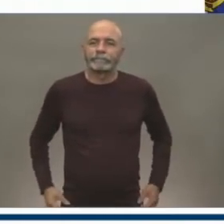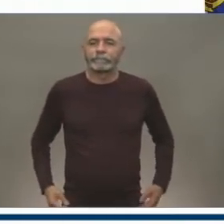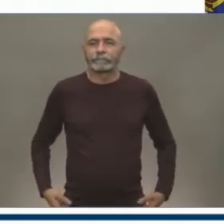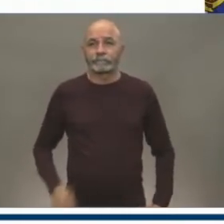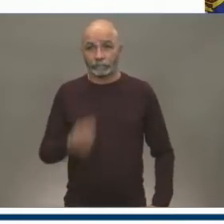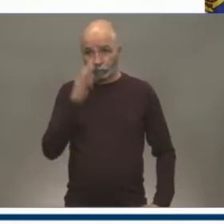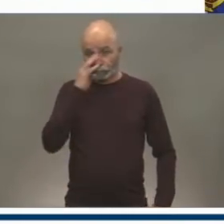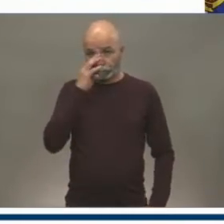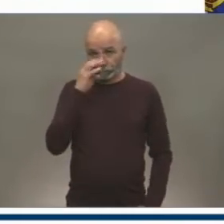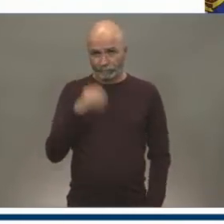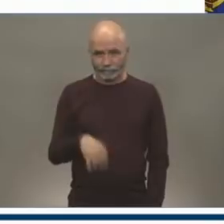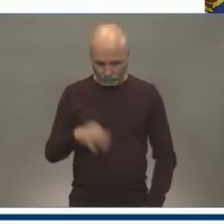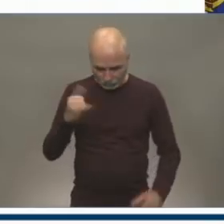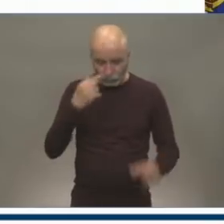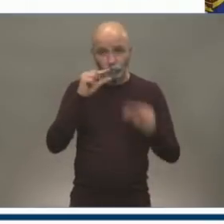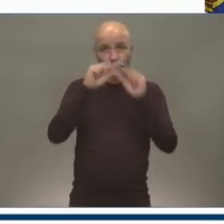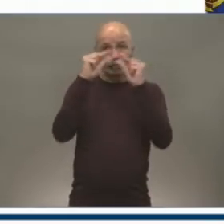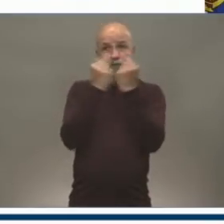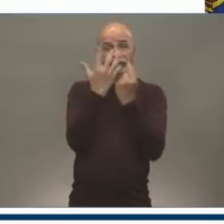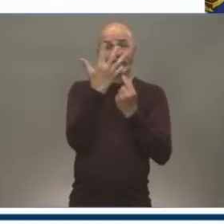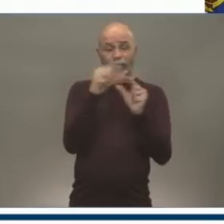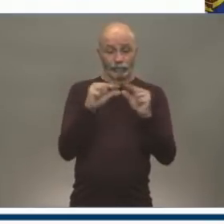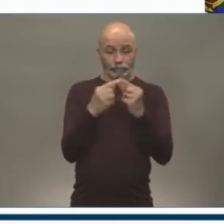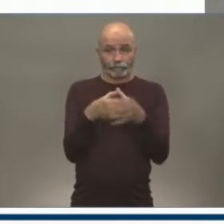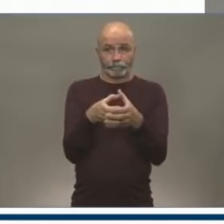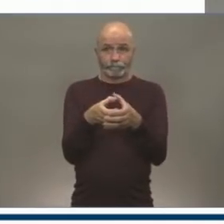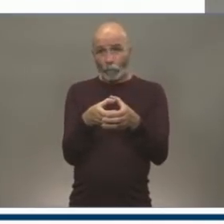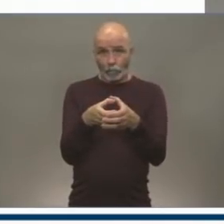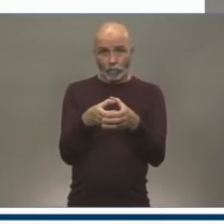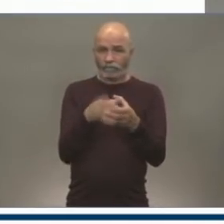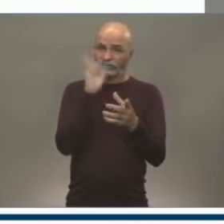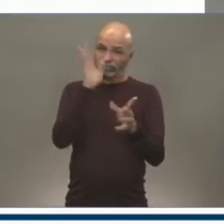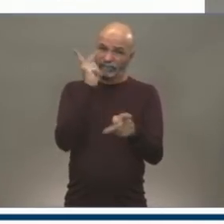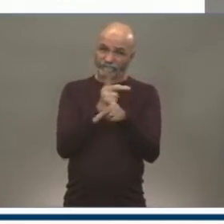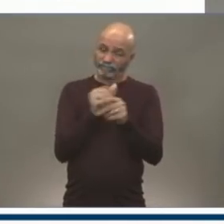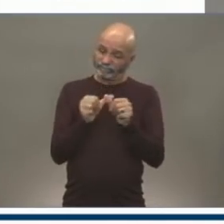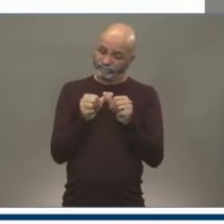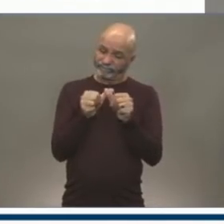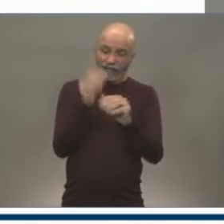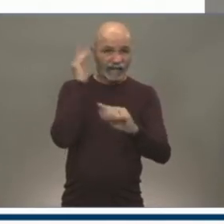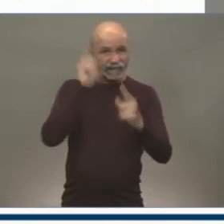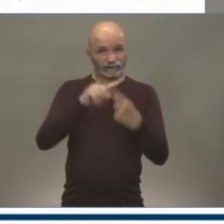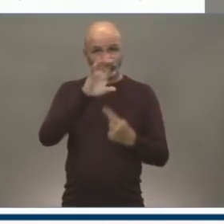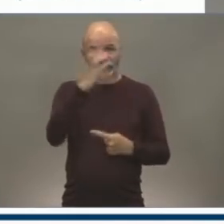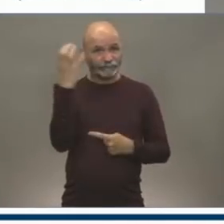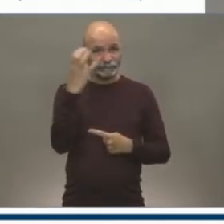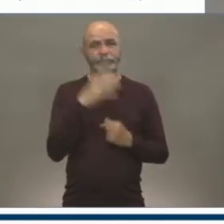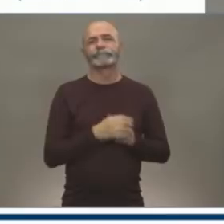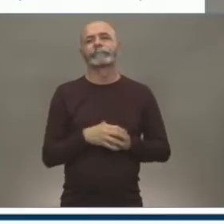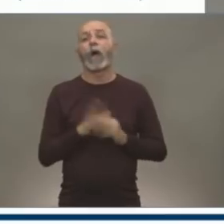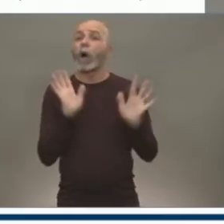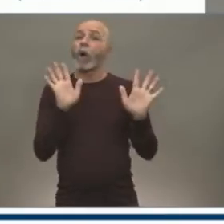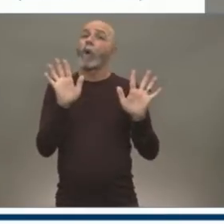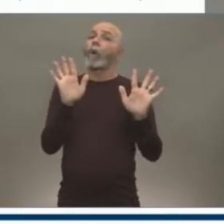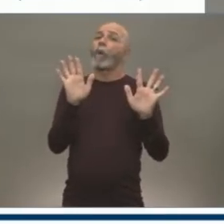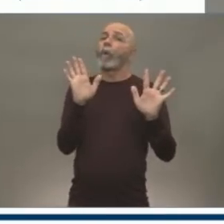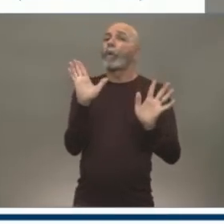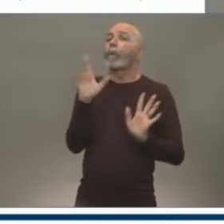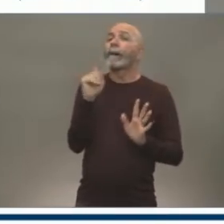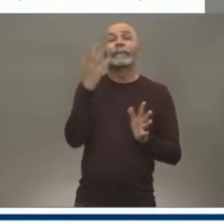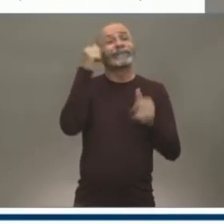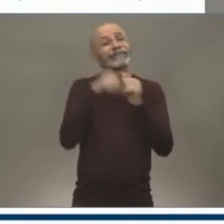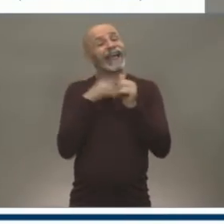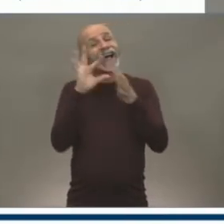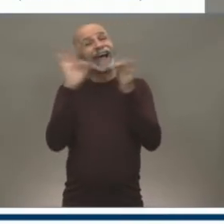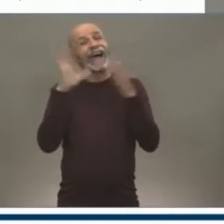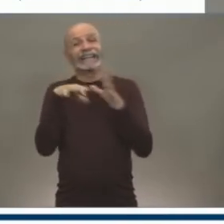in place until after Christmas? So we've said it's for 2 weeks. All the restrictions are for 2 weeks, started on Thursday. I think it takes us to